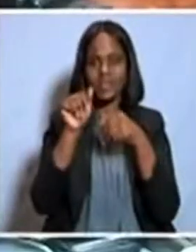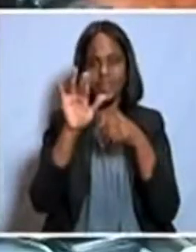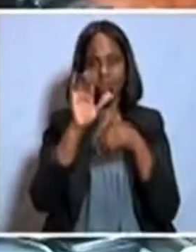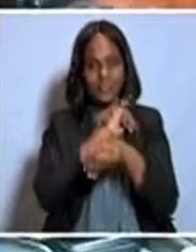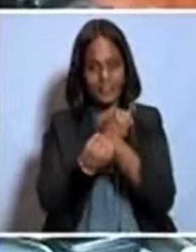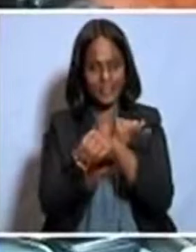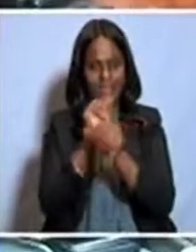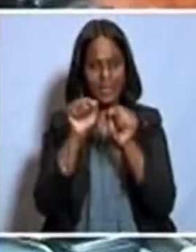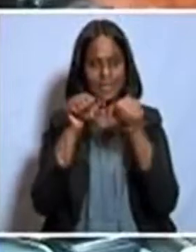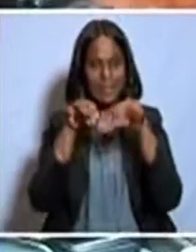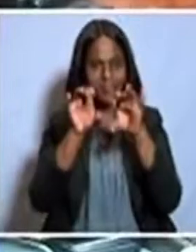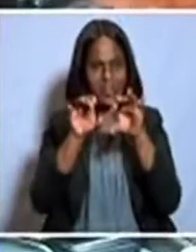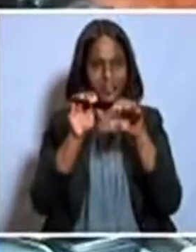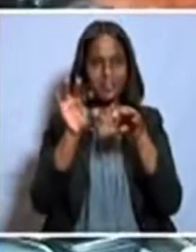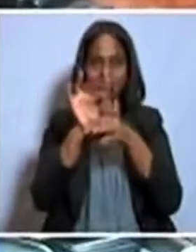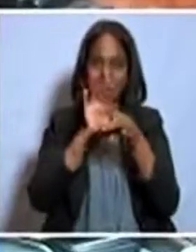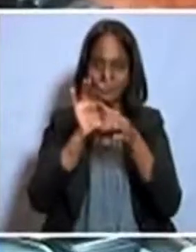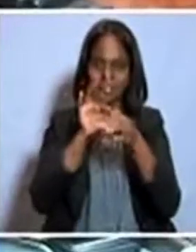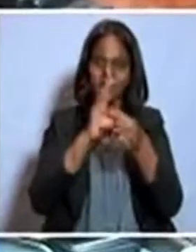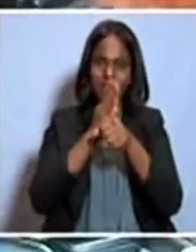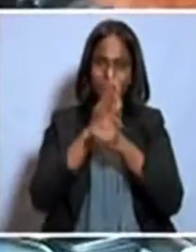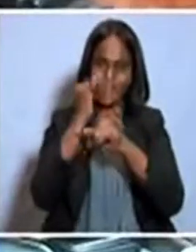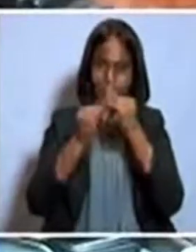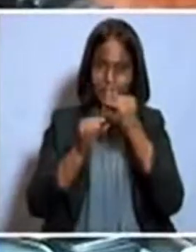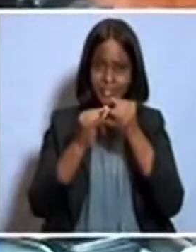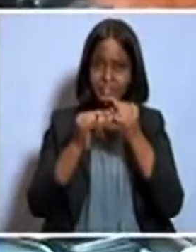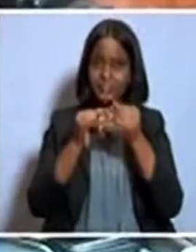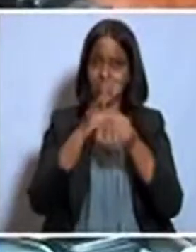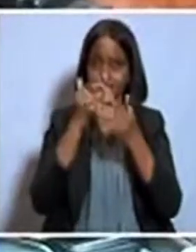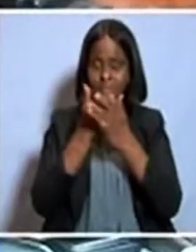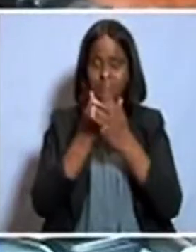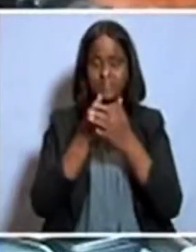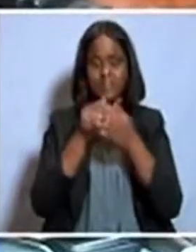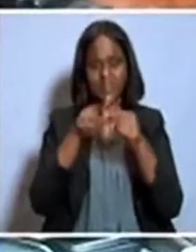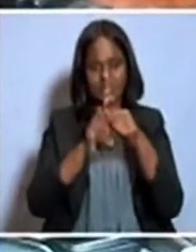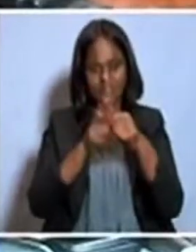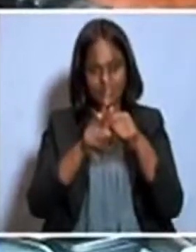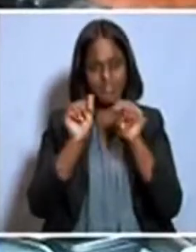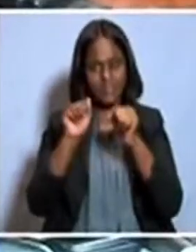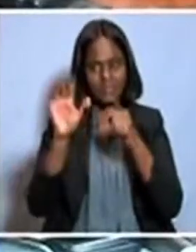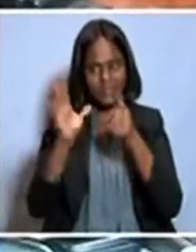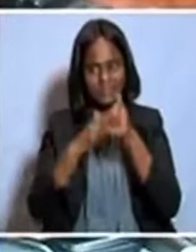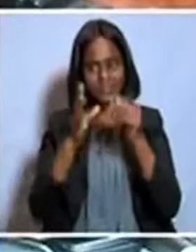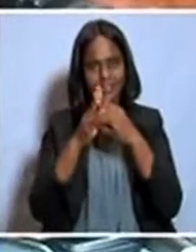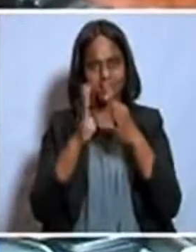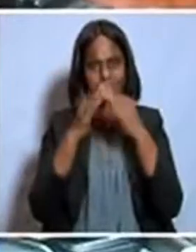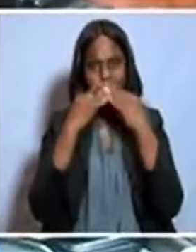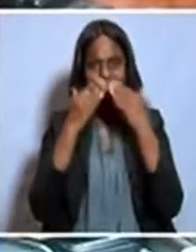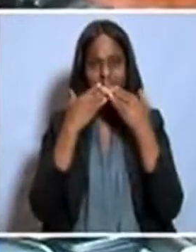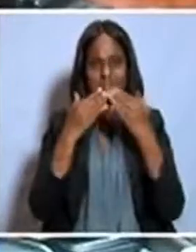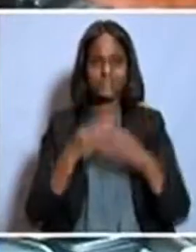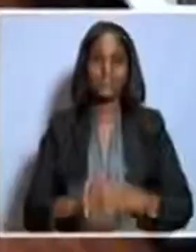can proceed. Honorable colleagues, have tea. Then once they fix, then we can resume the meeting. Thank you.